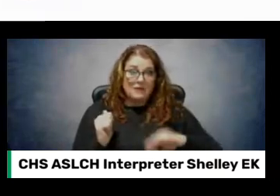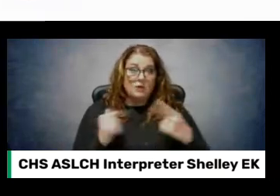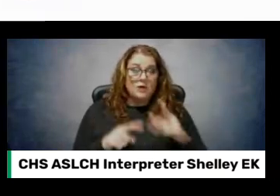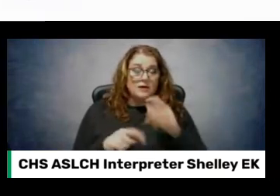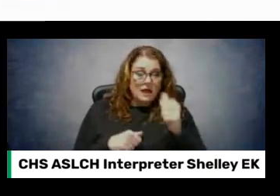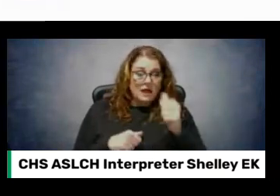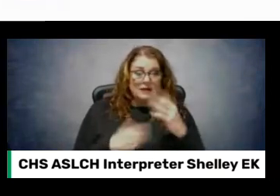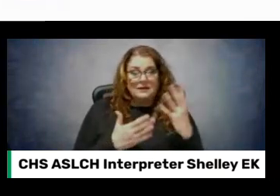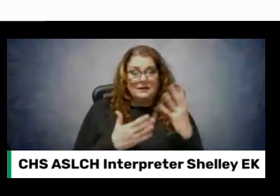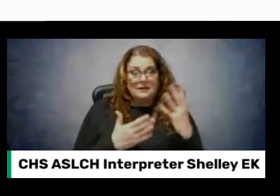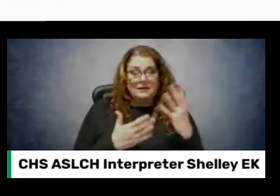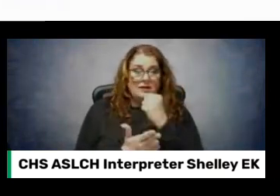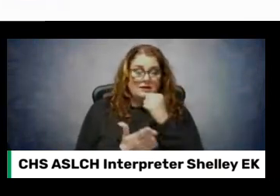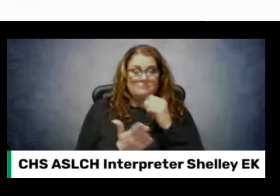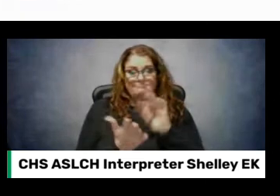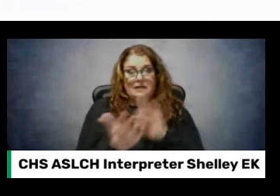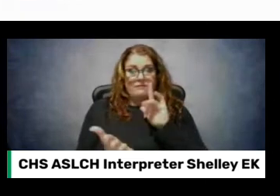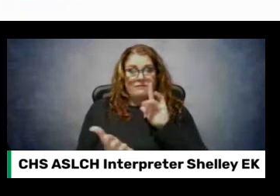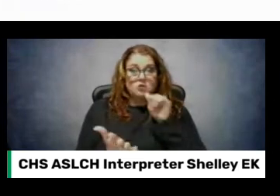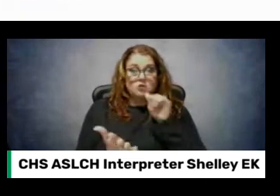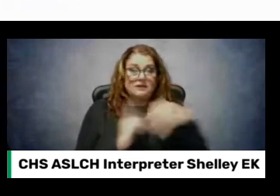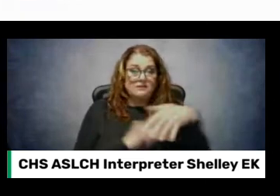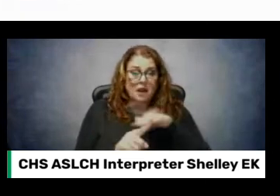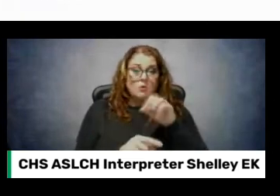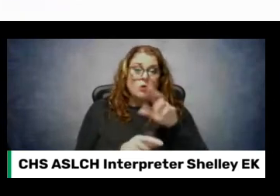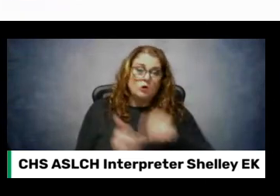exploiting the environment or each other.